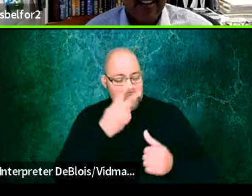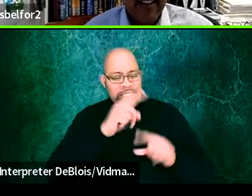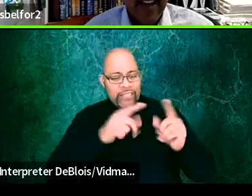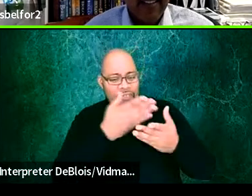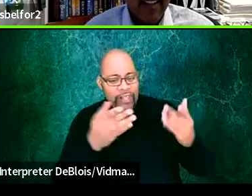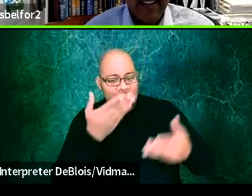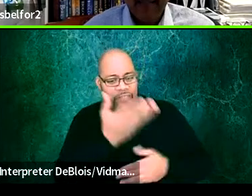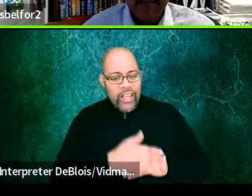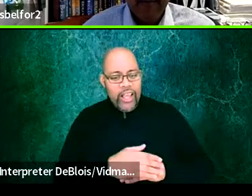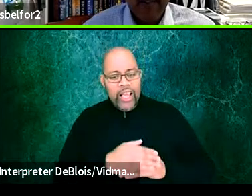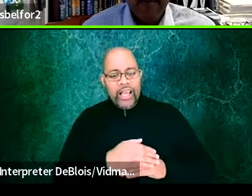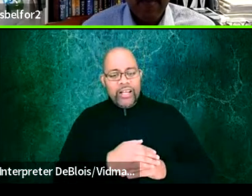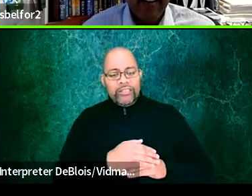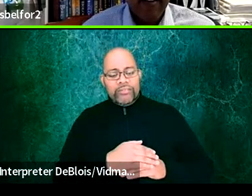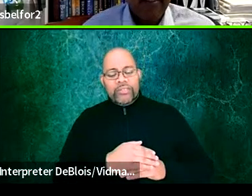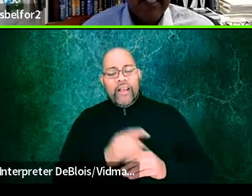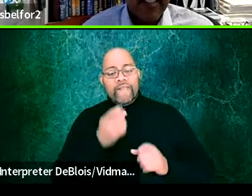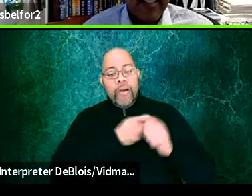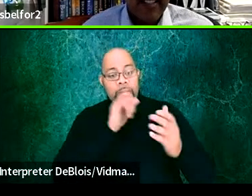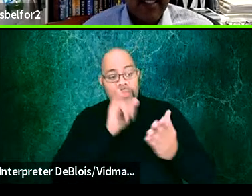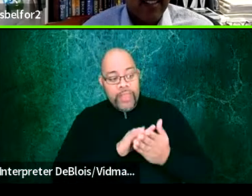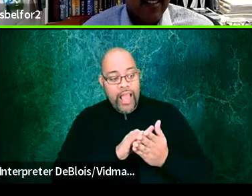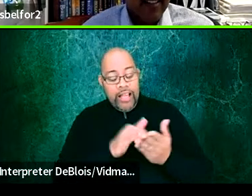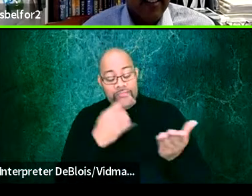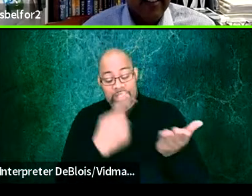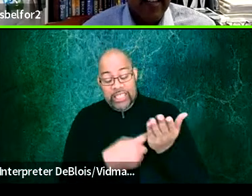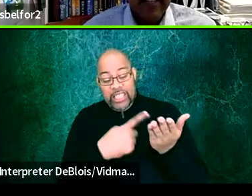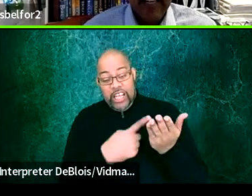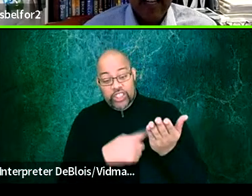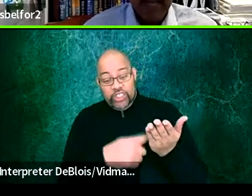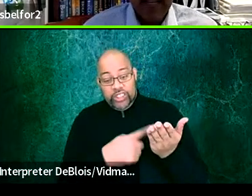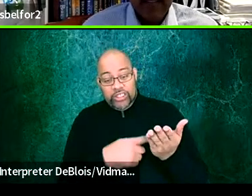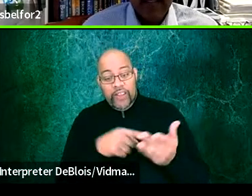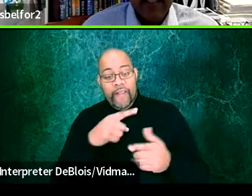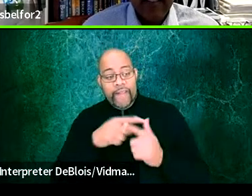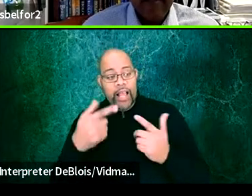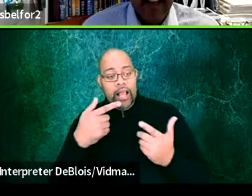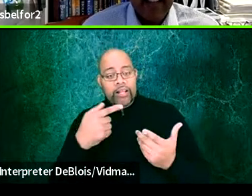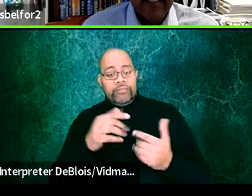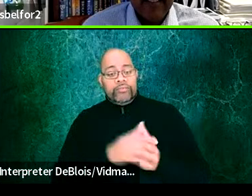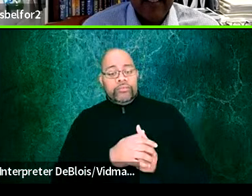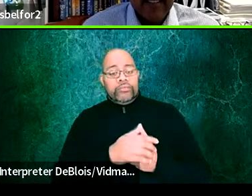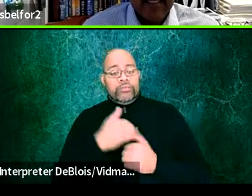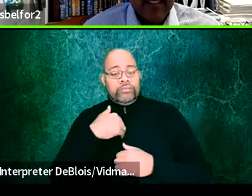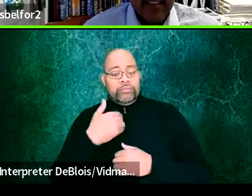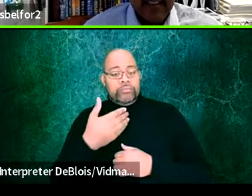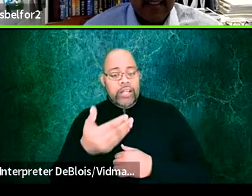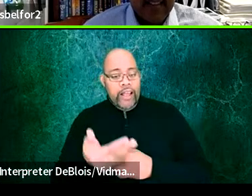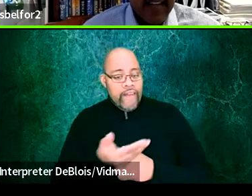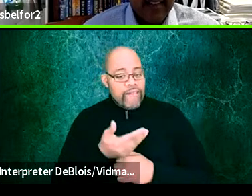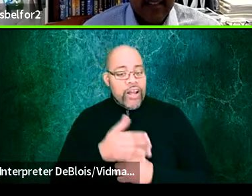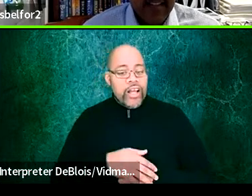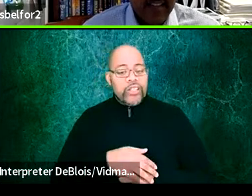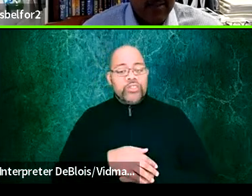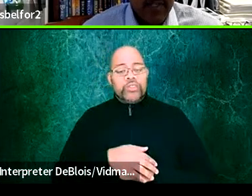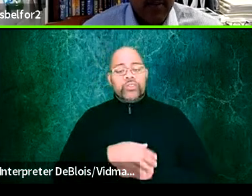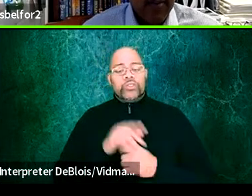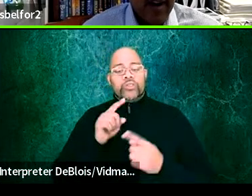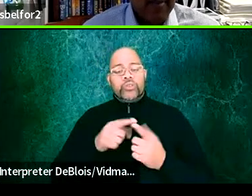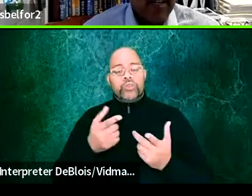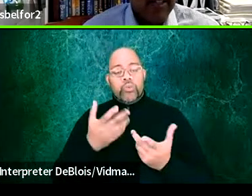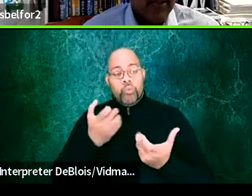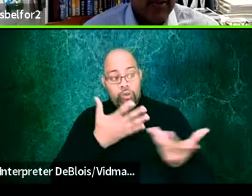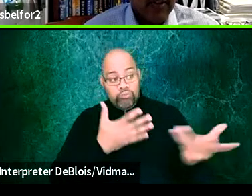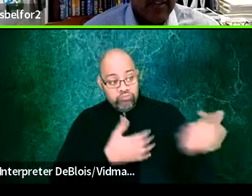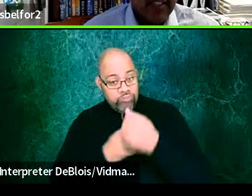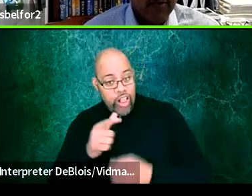there. And then from that conversation, then came like invites to like, hey, you want to go